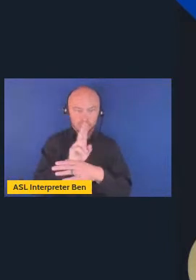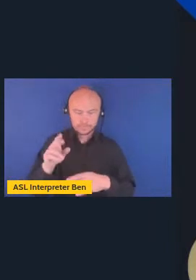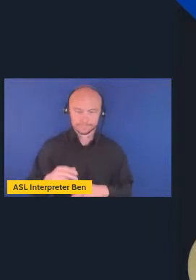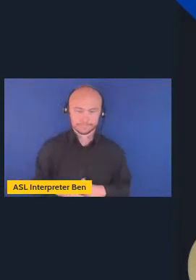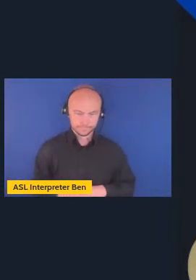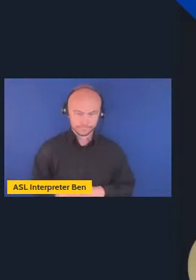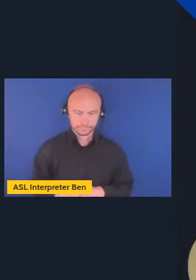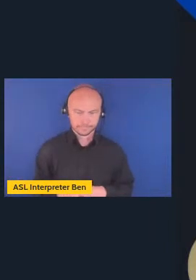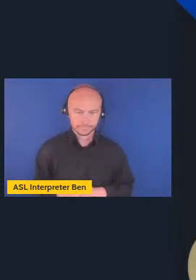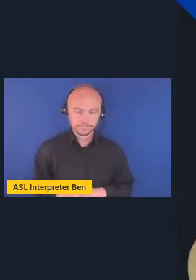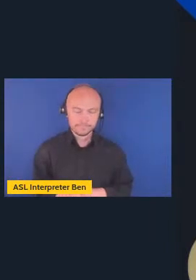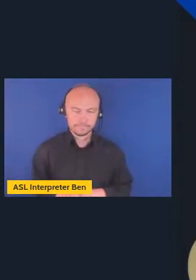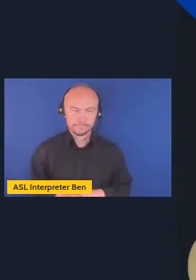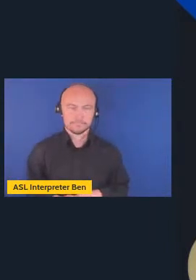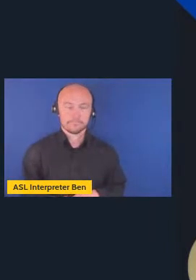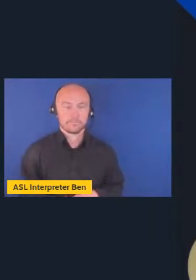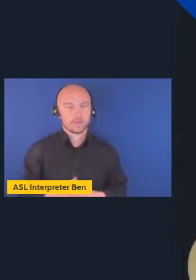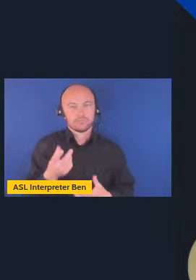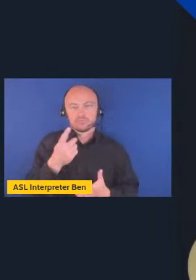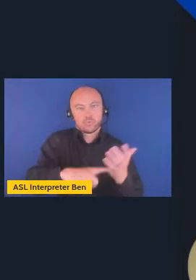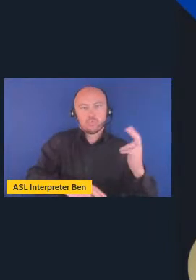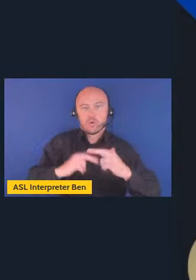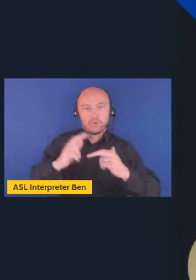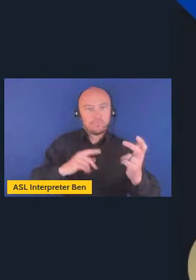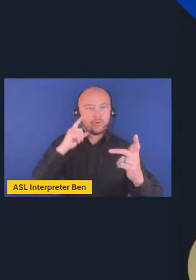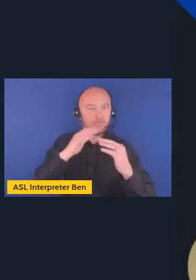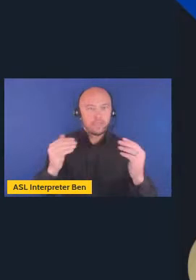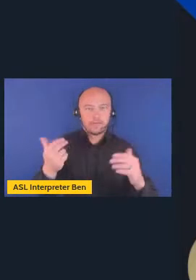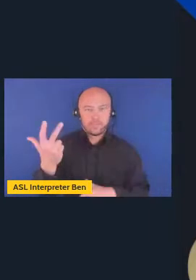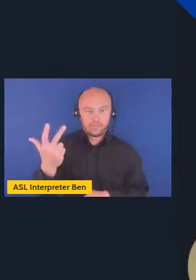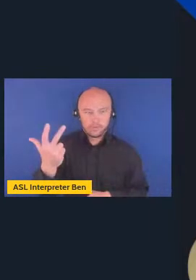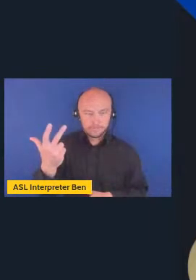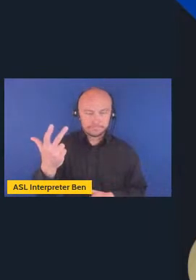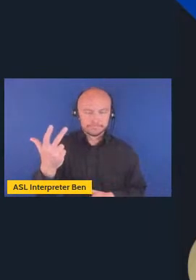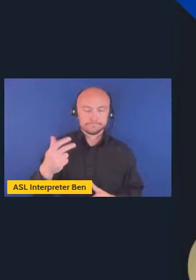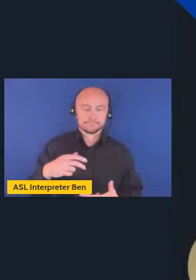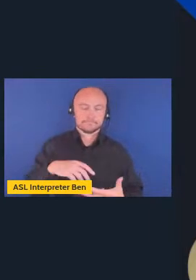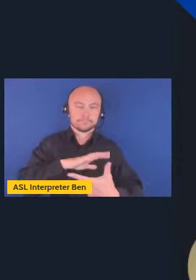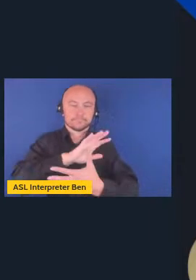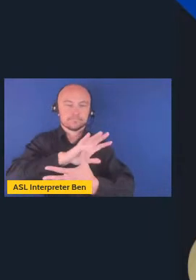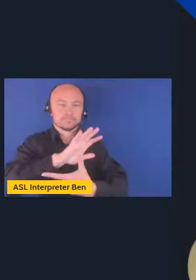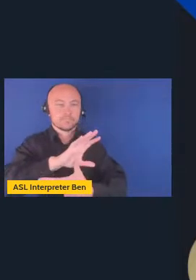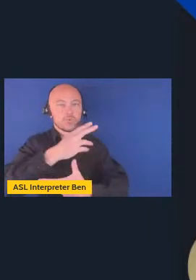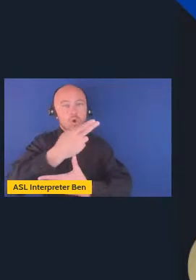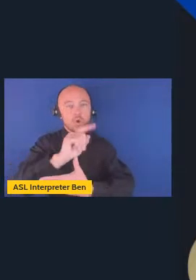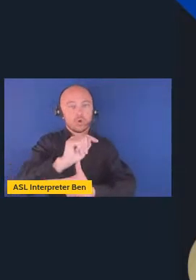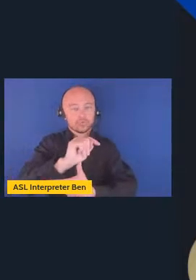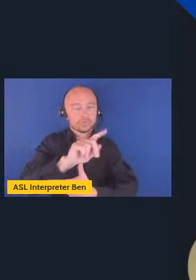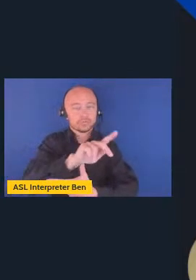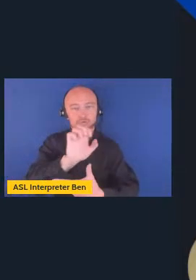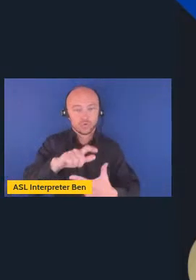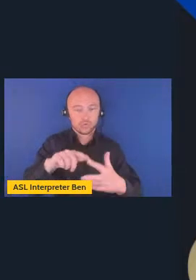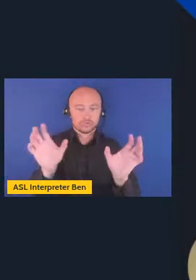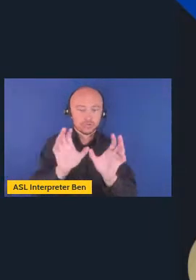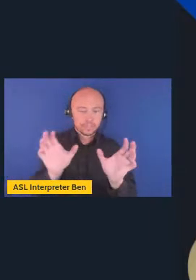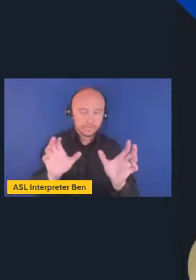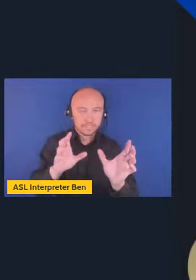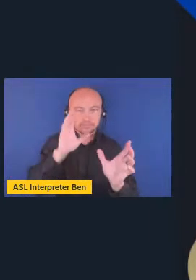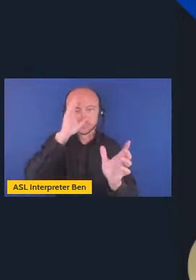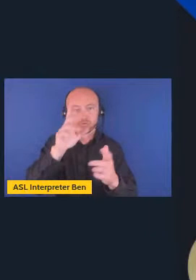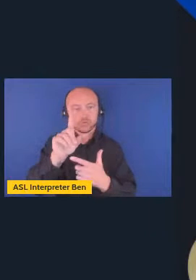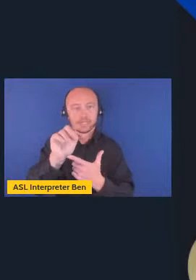the constructs we built in level 3. We did one for the hosted zone and certificate, so that way it would create the DNS and